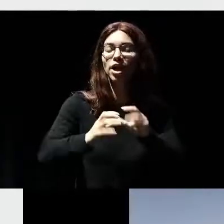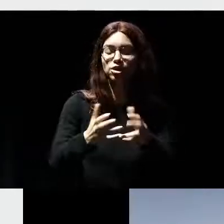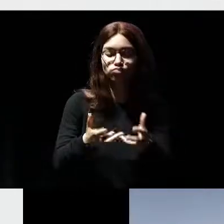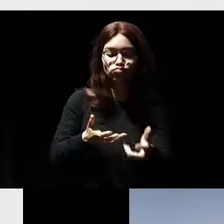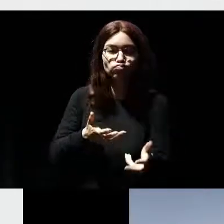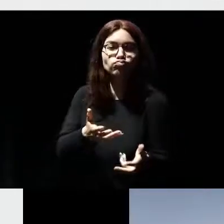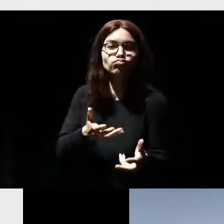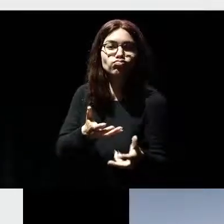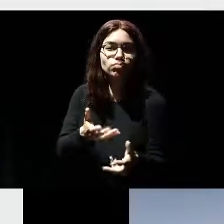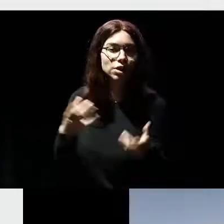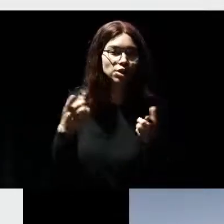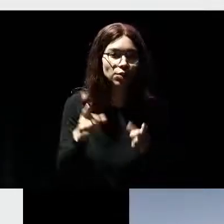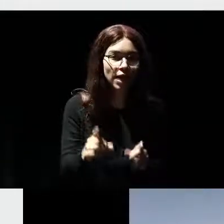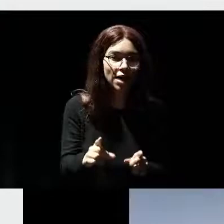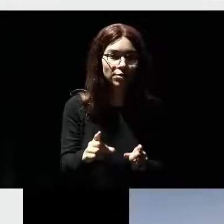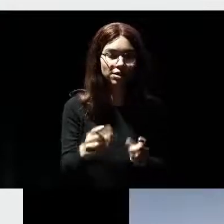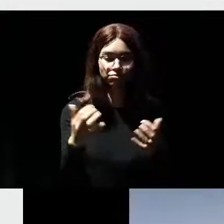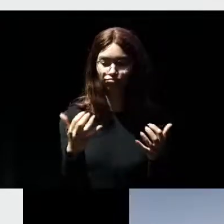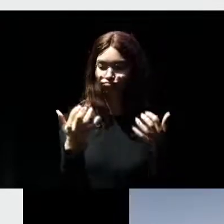communications to take place.